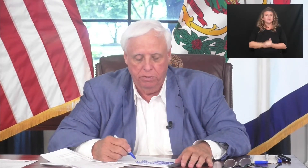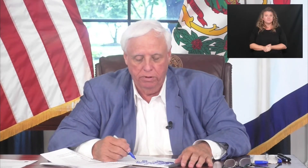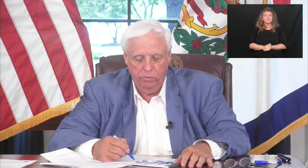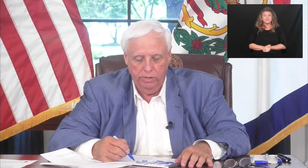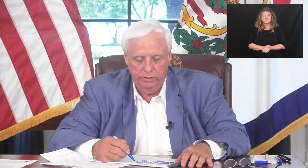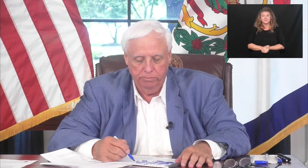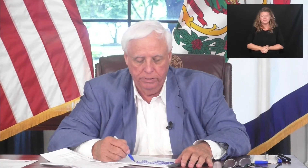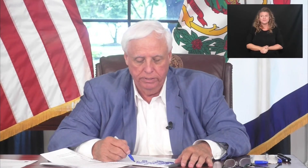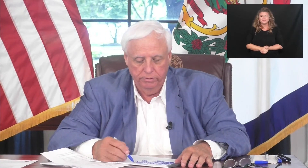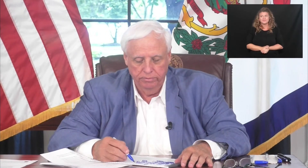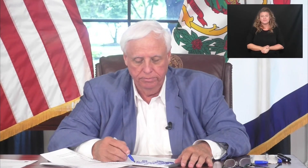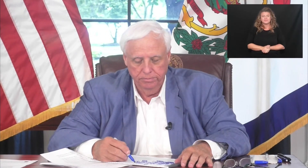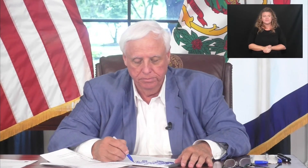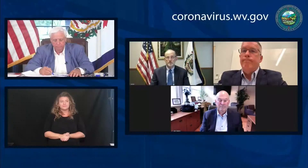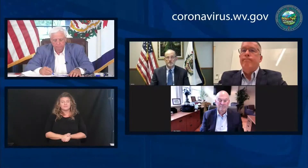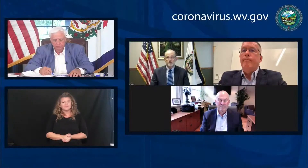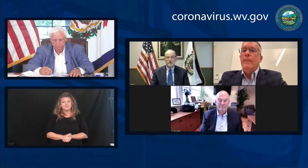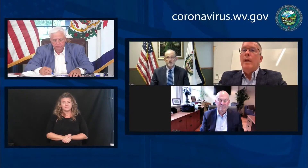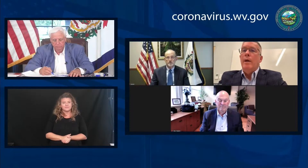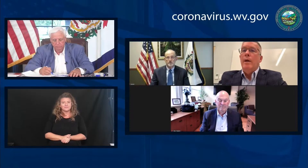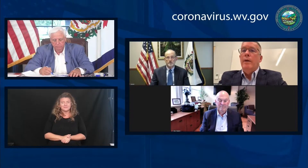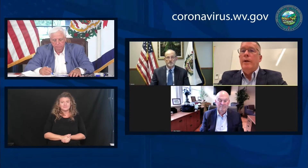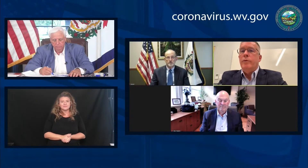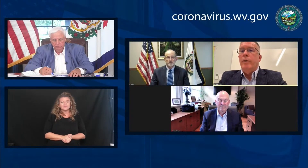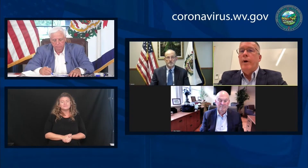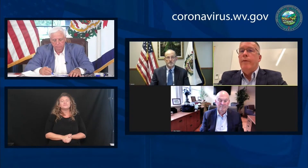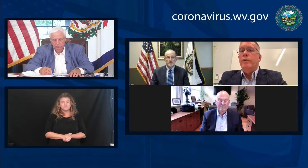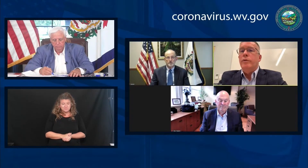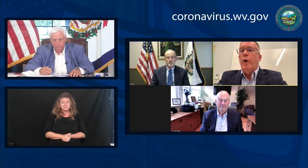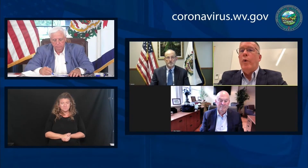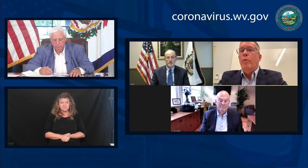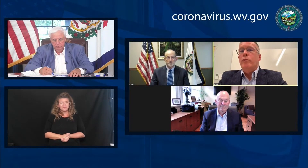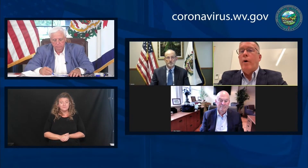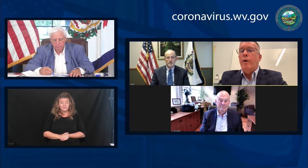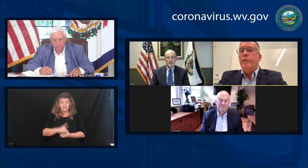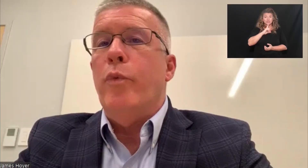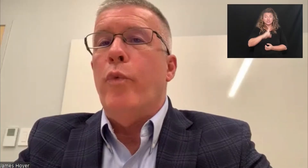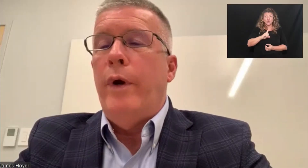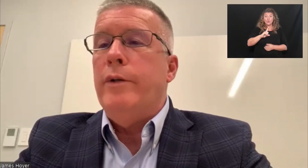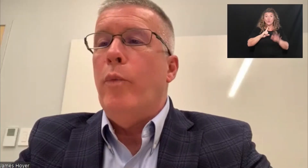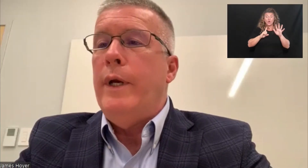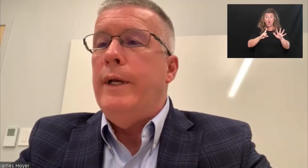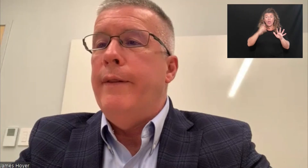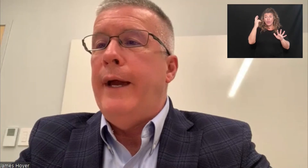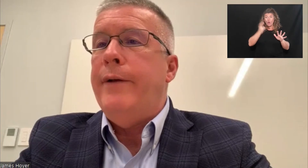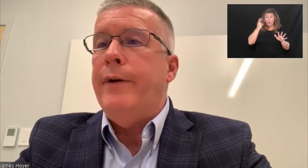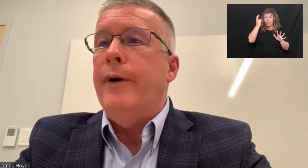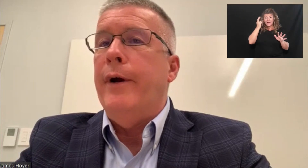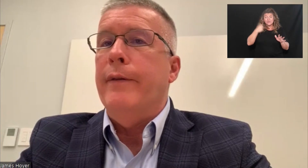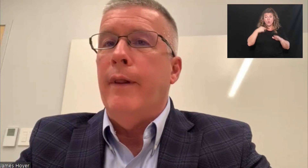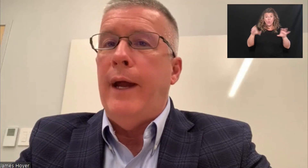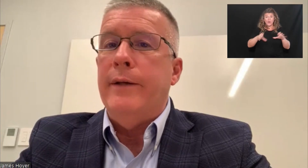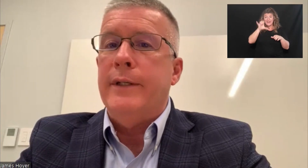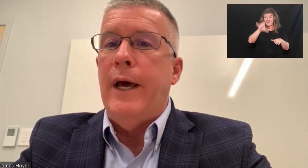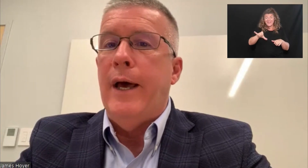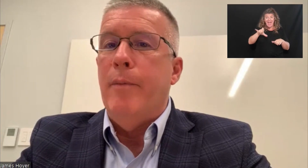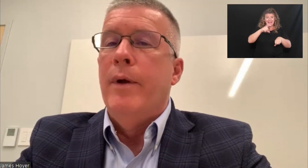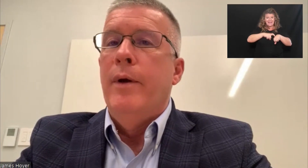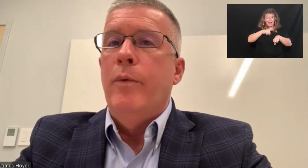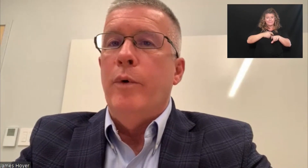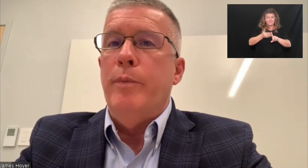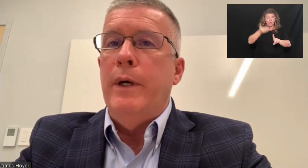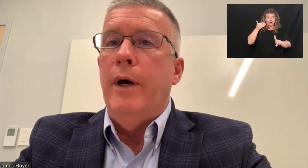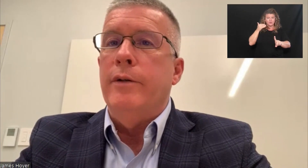first part of the question, please. Yes, sir, Governor. So, Charles, the reason we did that tiering last